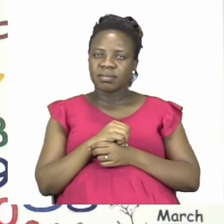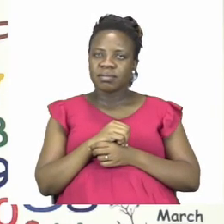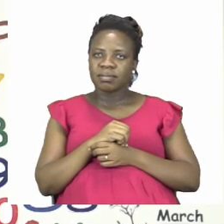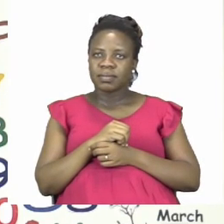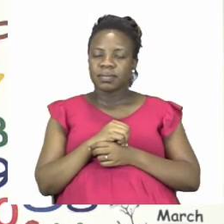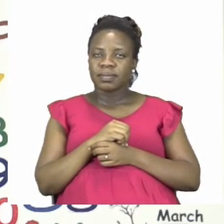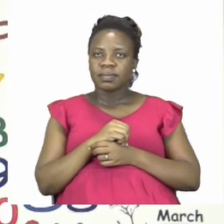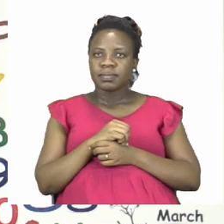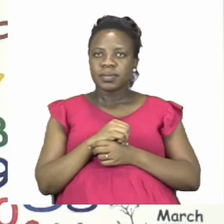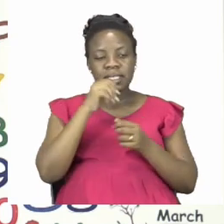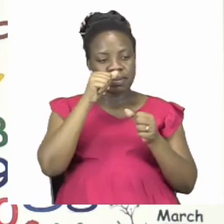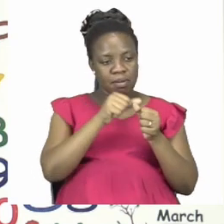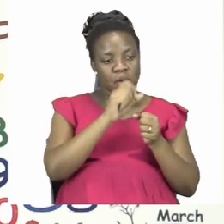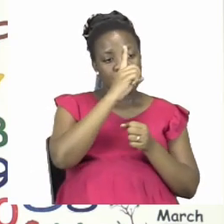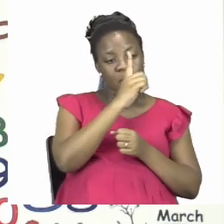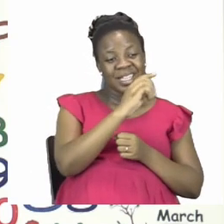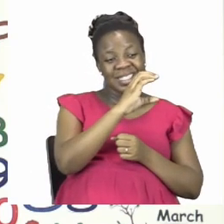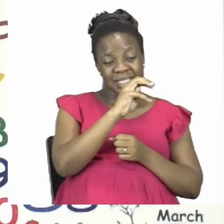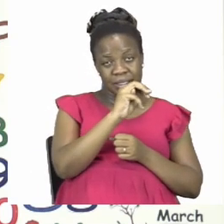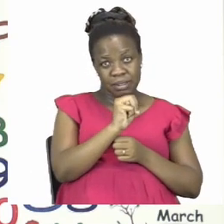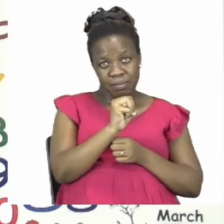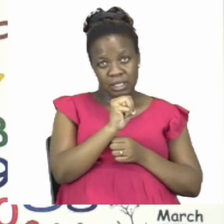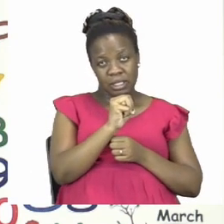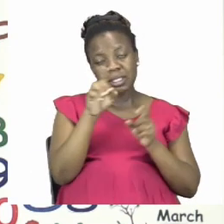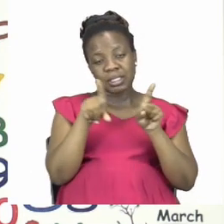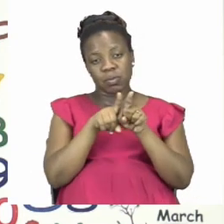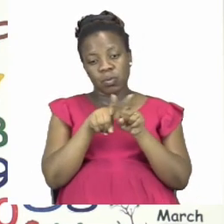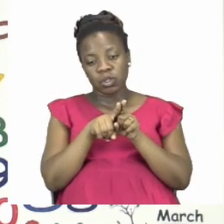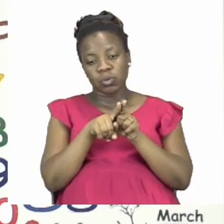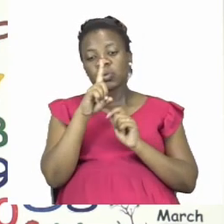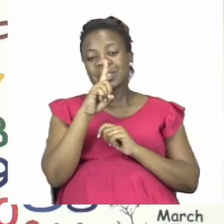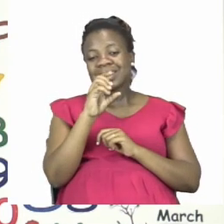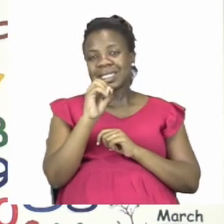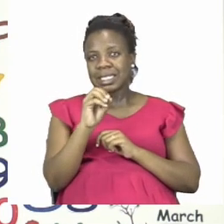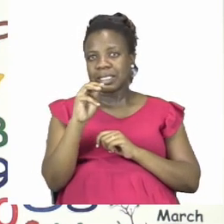0. And now we have